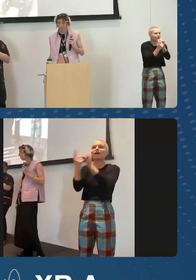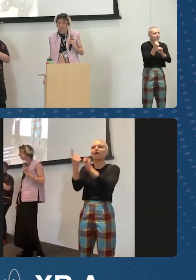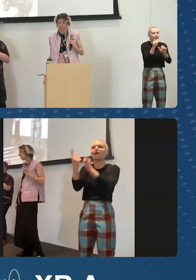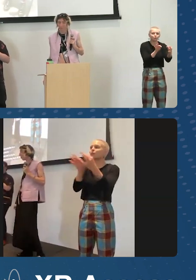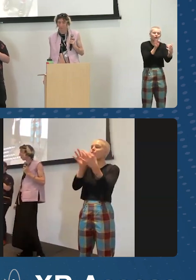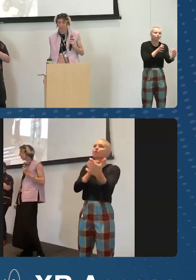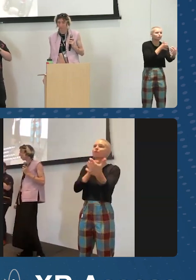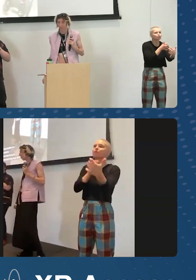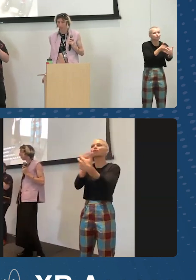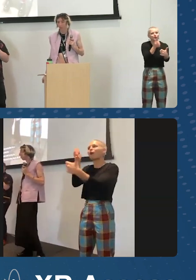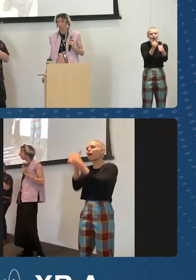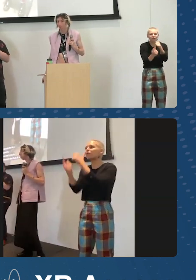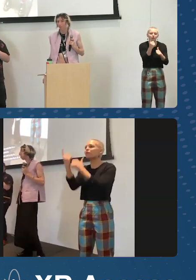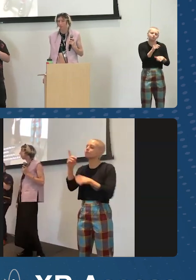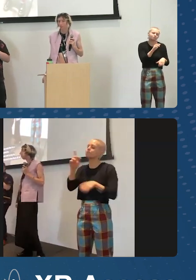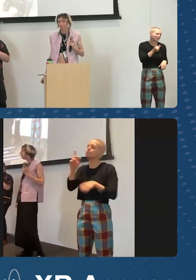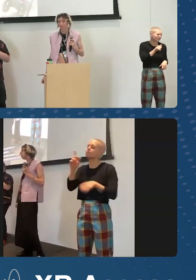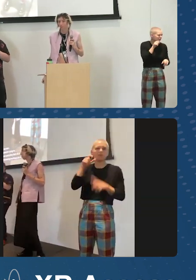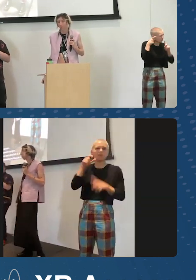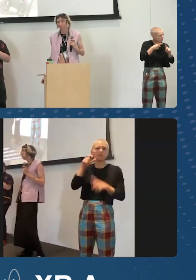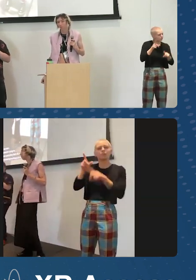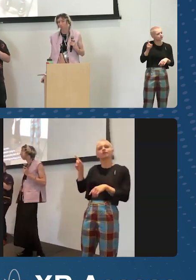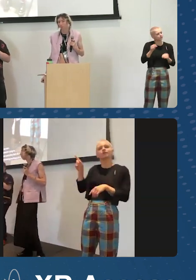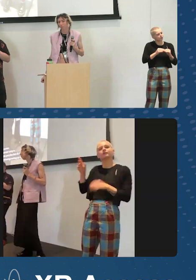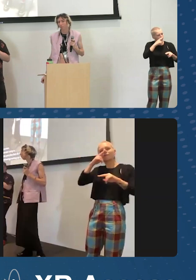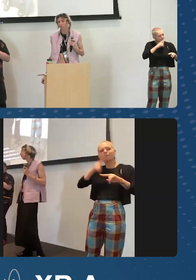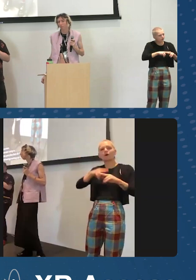this fun art thing and kind of building